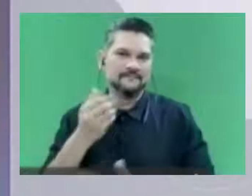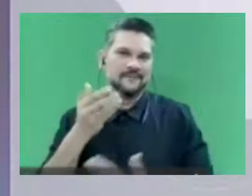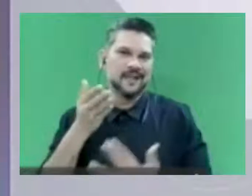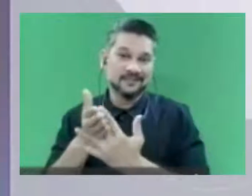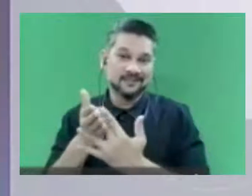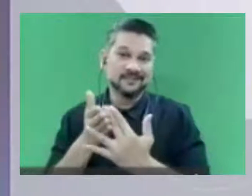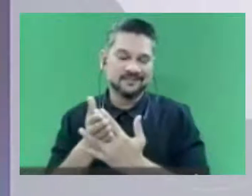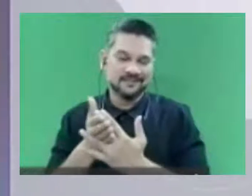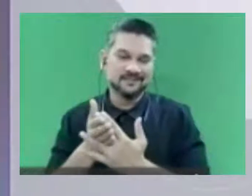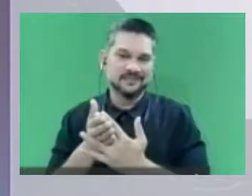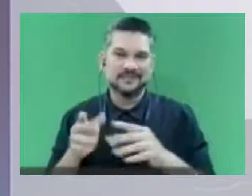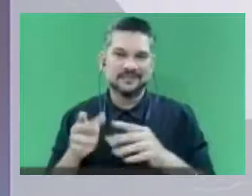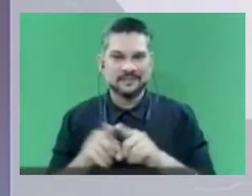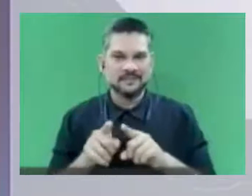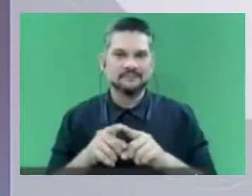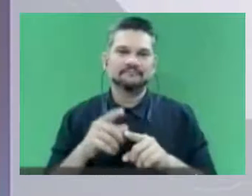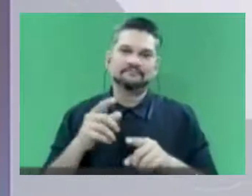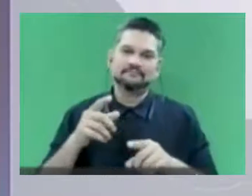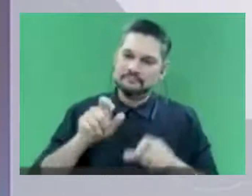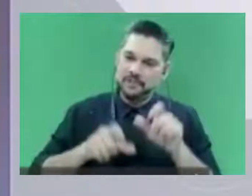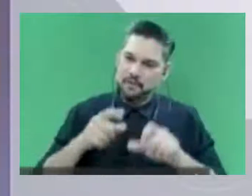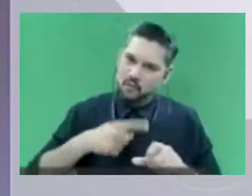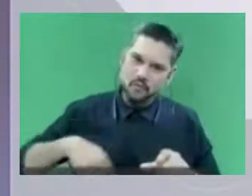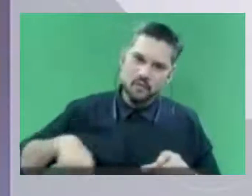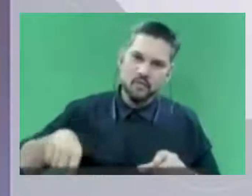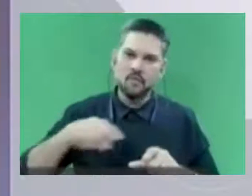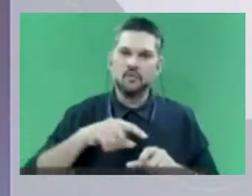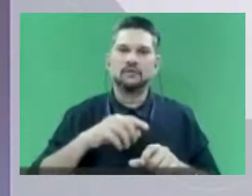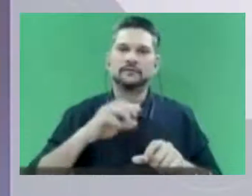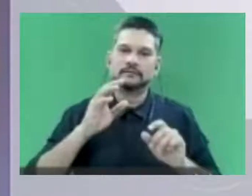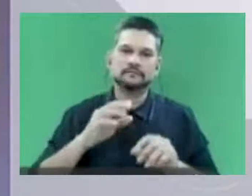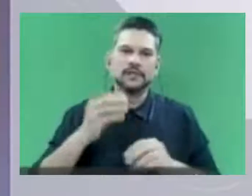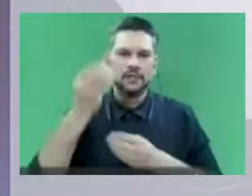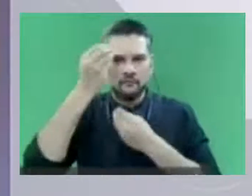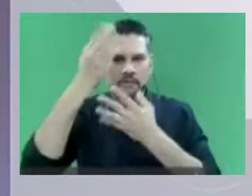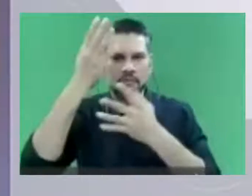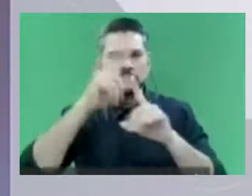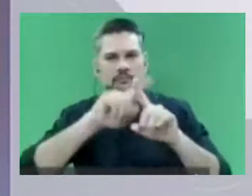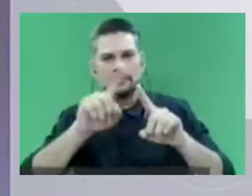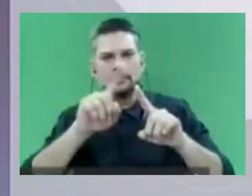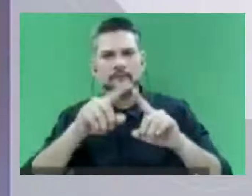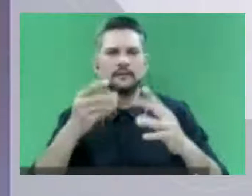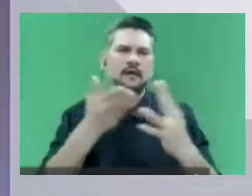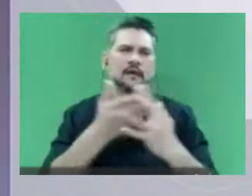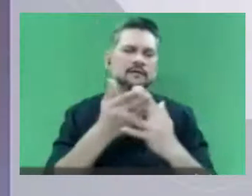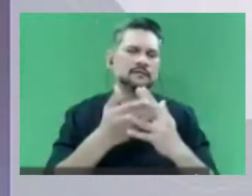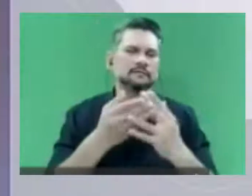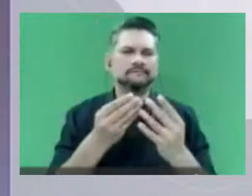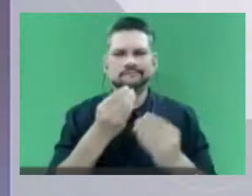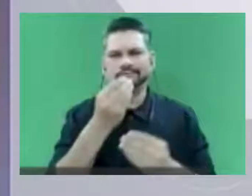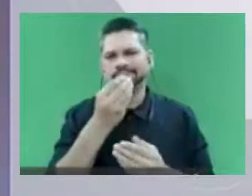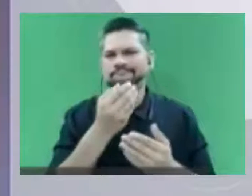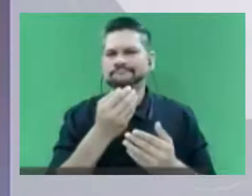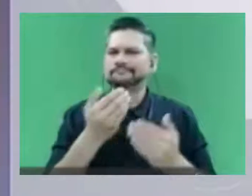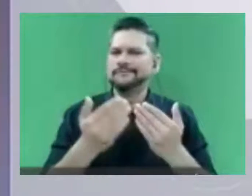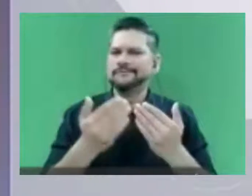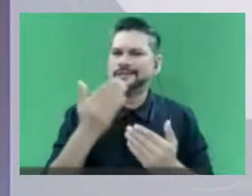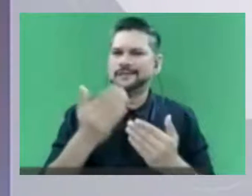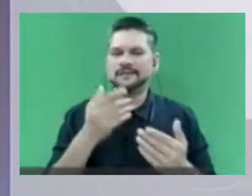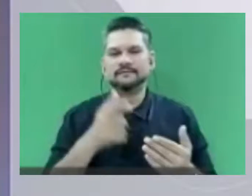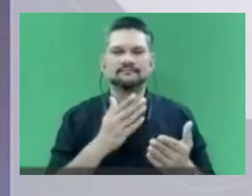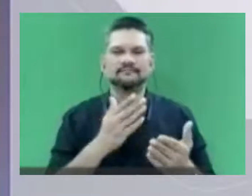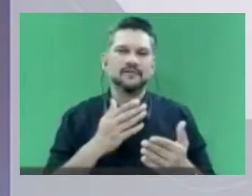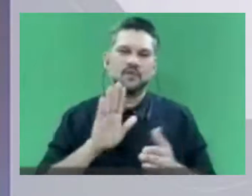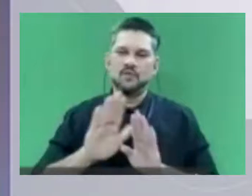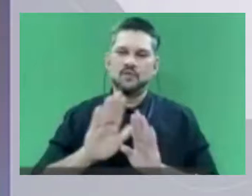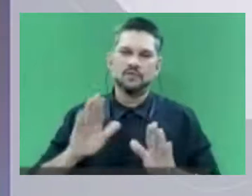especially in accessible formats, it should be provided. All these things are taken into consideration and at all levels. So